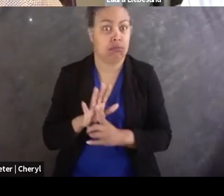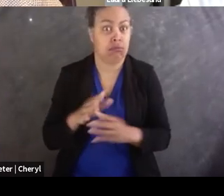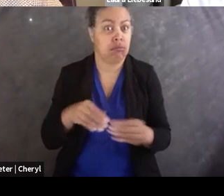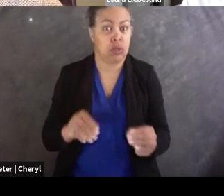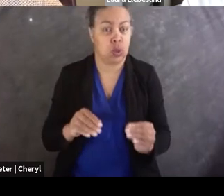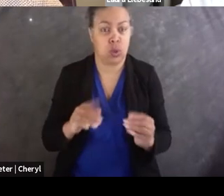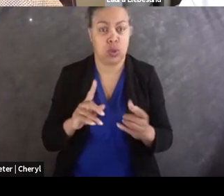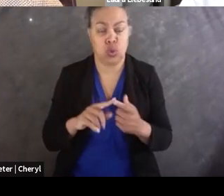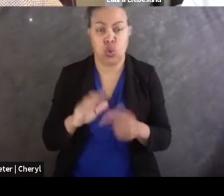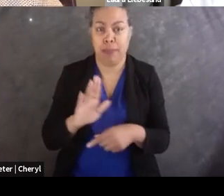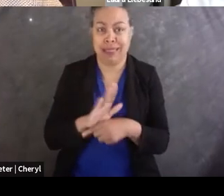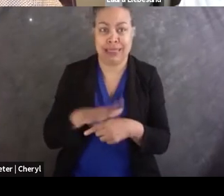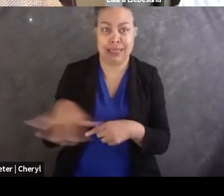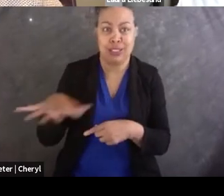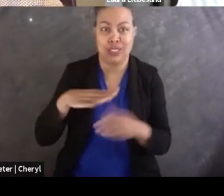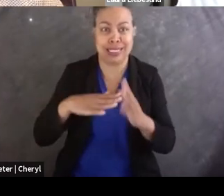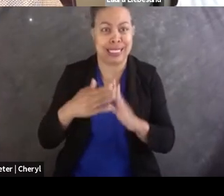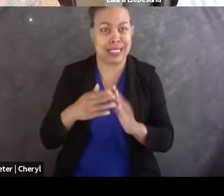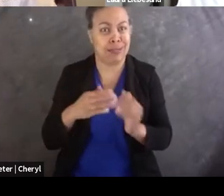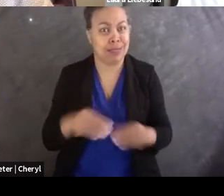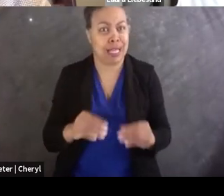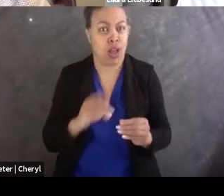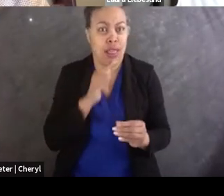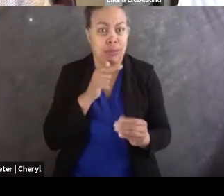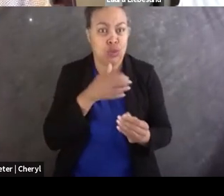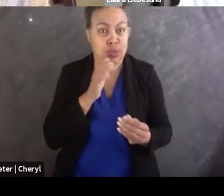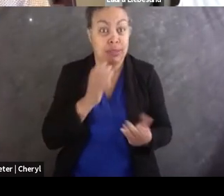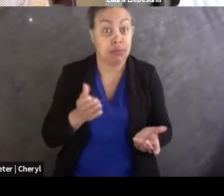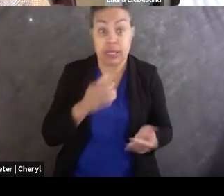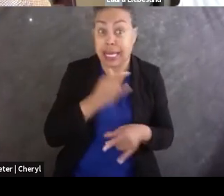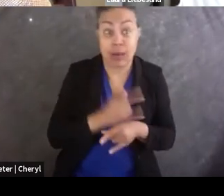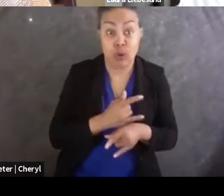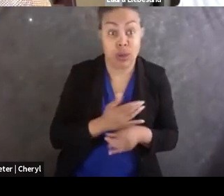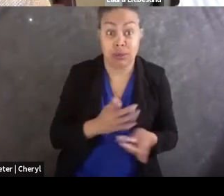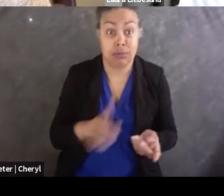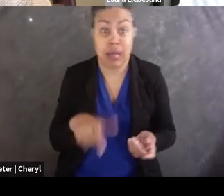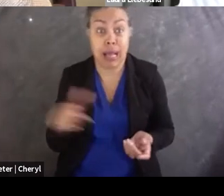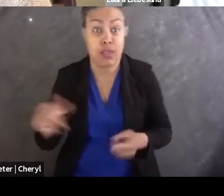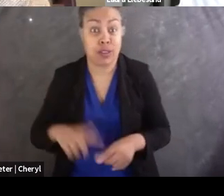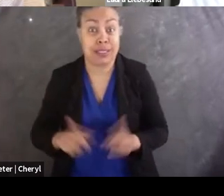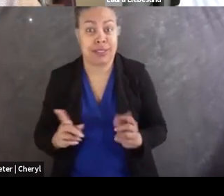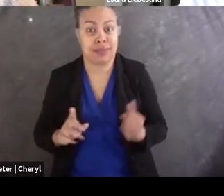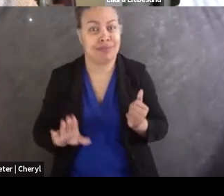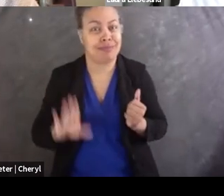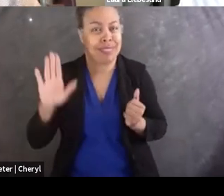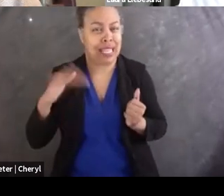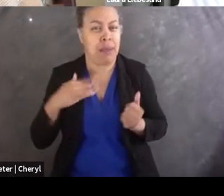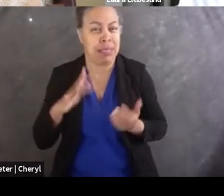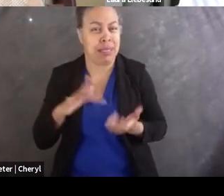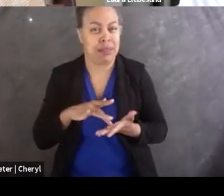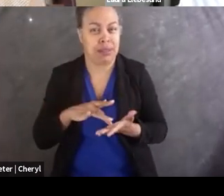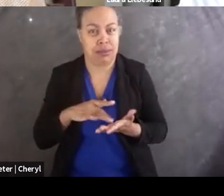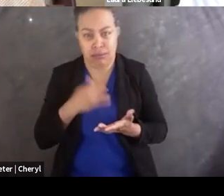around the city. So another kind of pivot, even away from alcohol into something different. Imagine Bob and I are in the middle of the webinar for